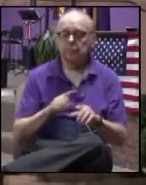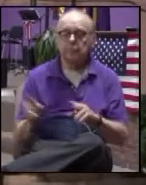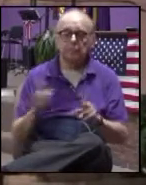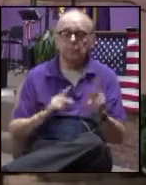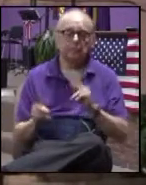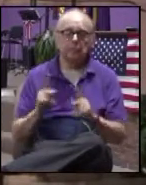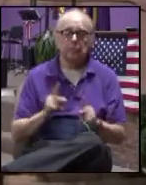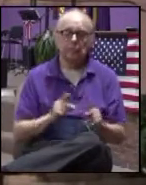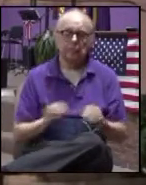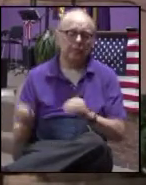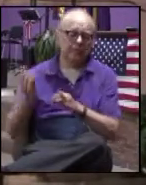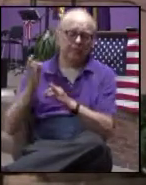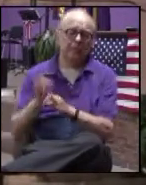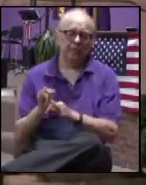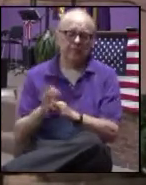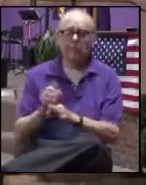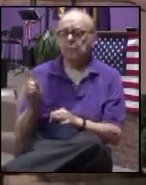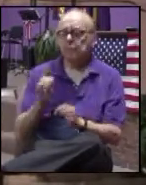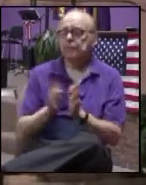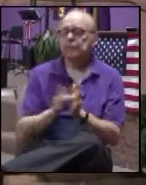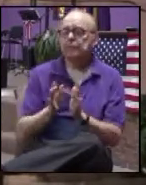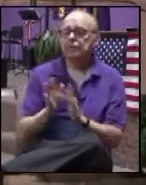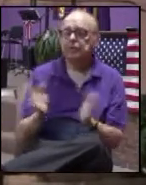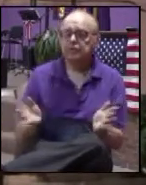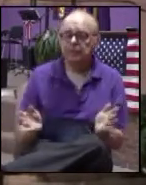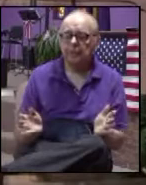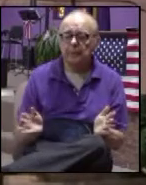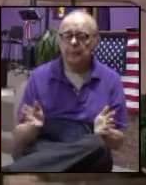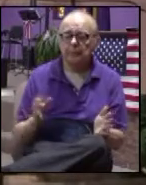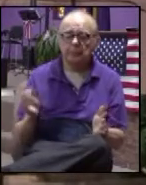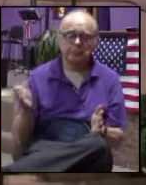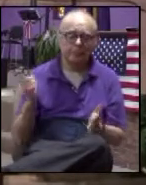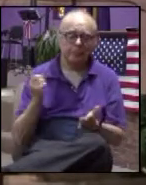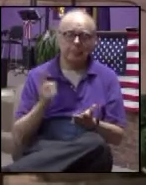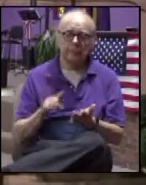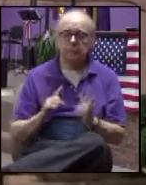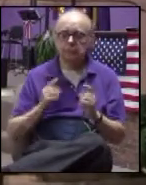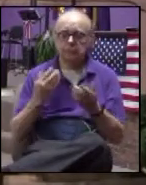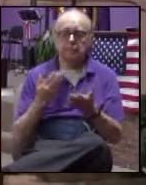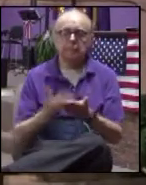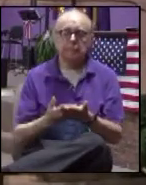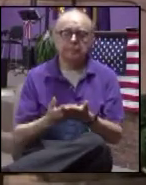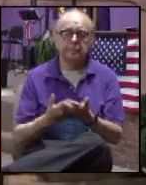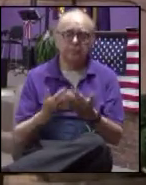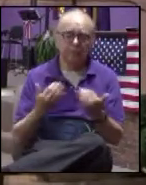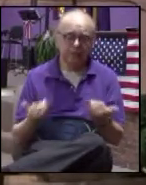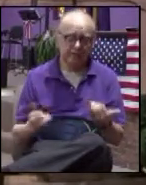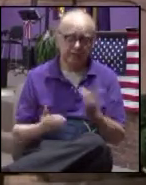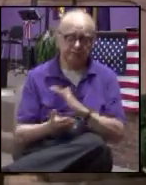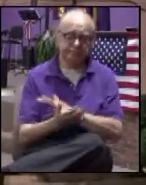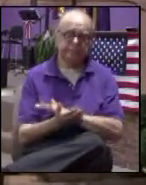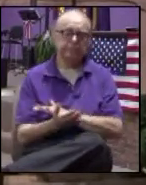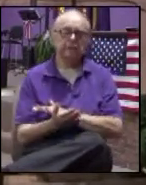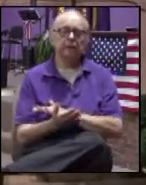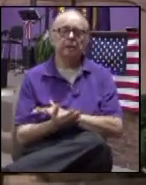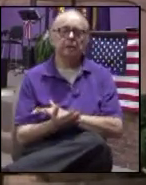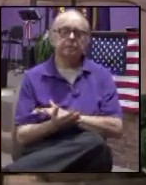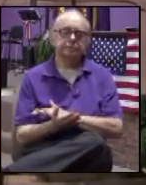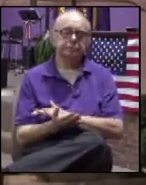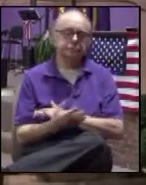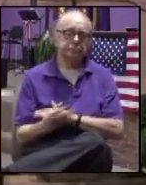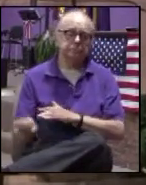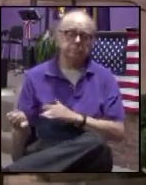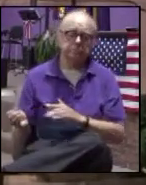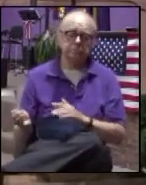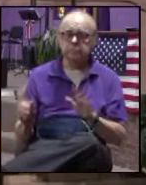put their faith in Jesus. And so that's where we come to this morning as